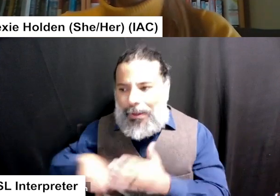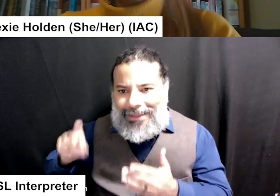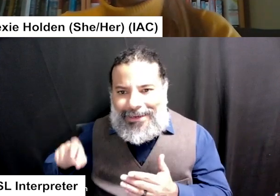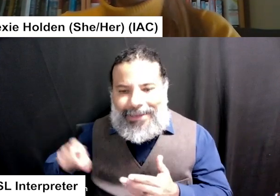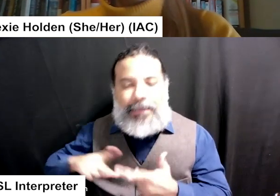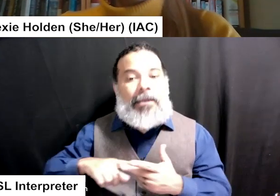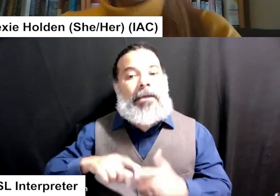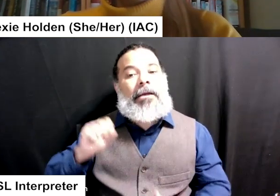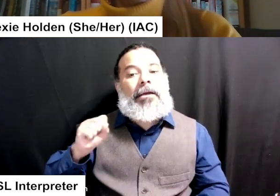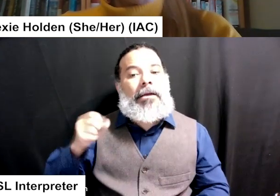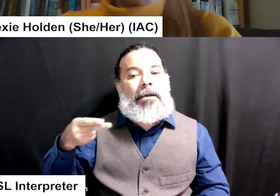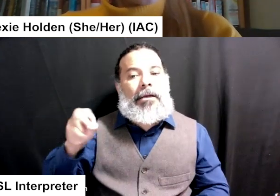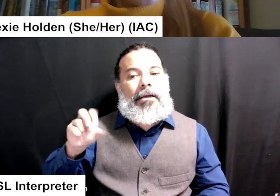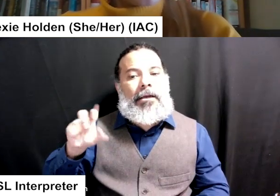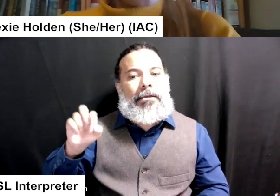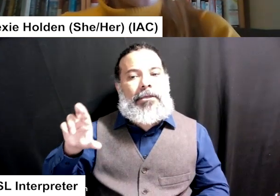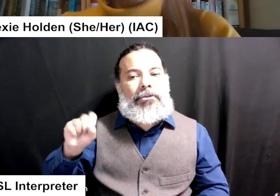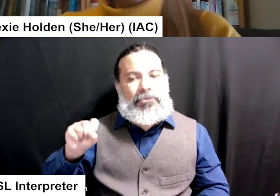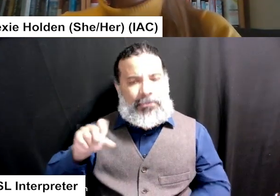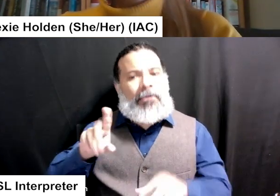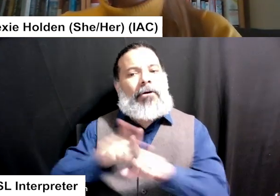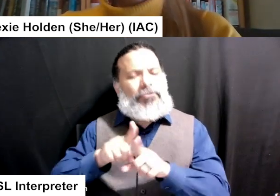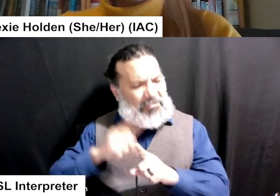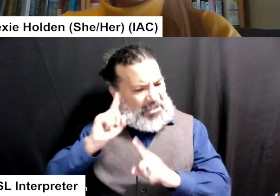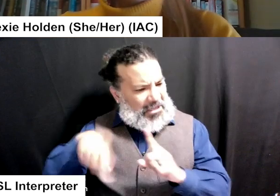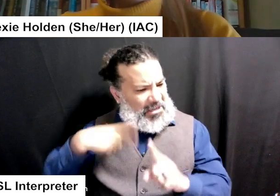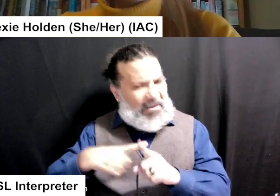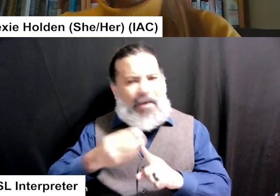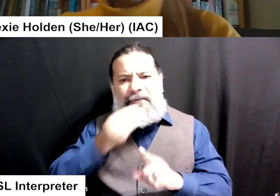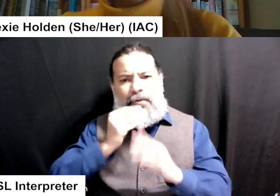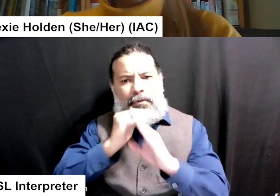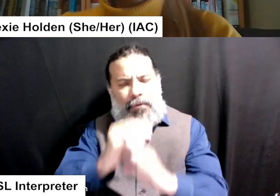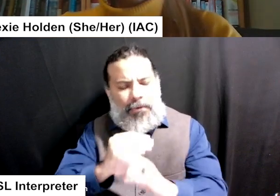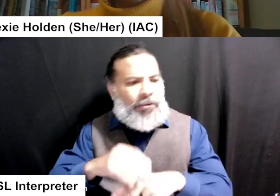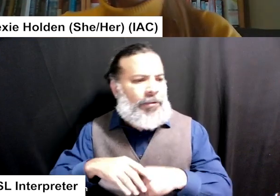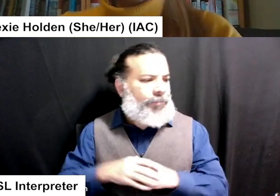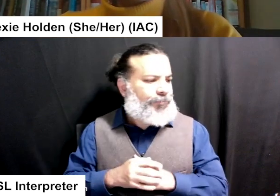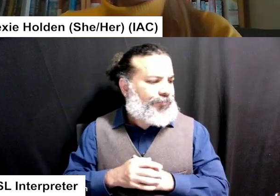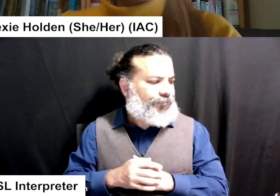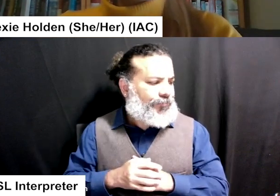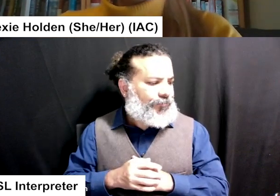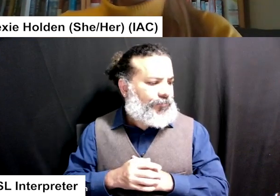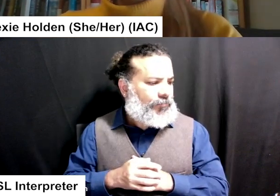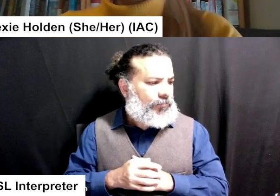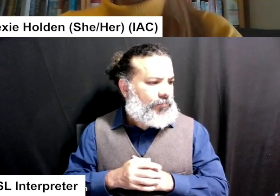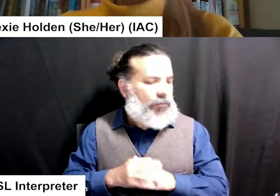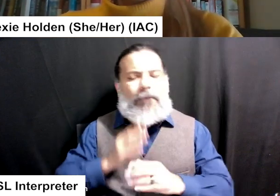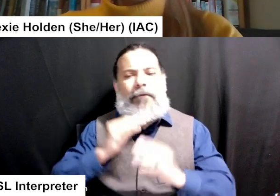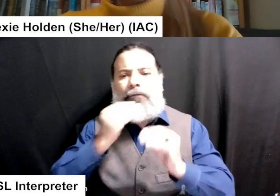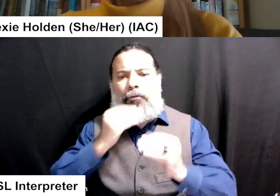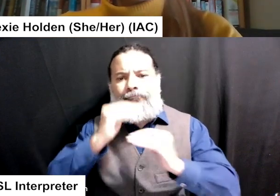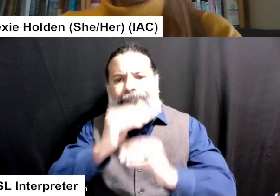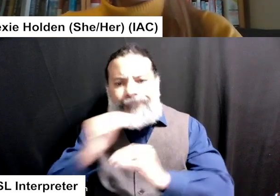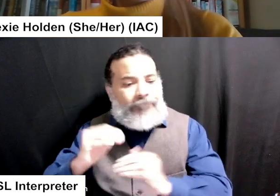shelters, again, being mindful of food restrictions and how folks eat. And